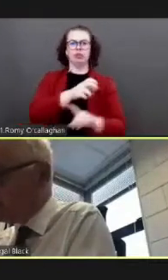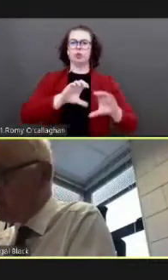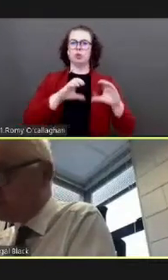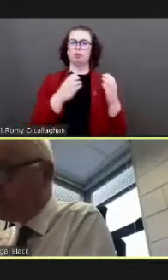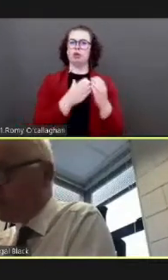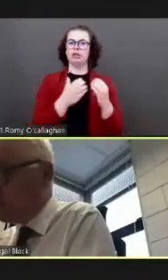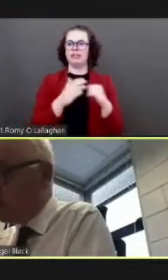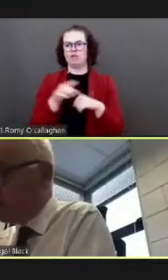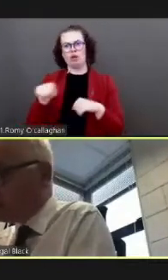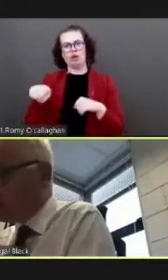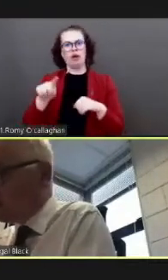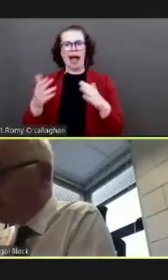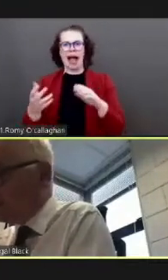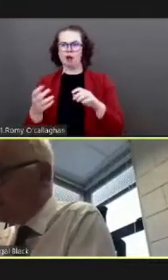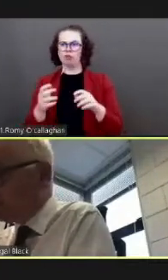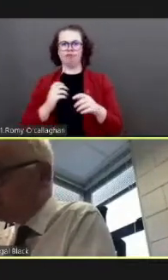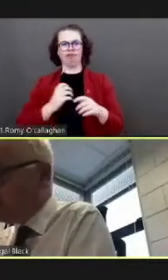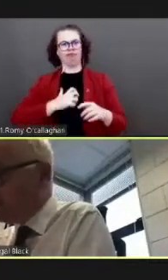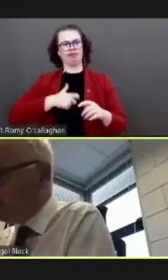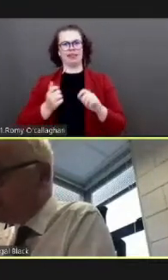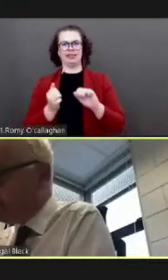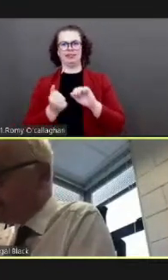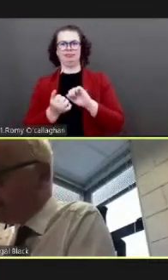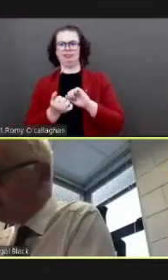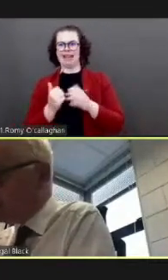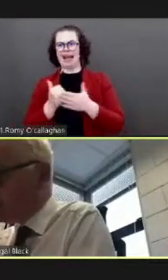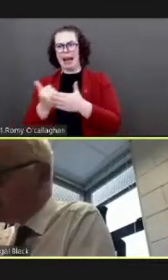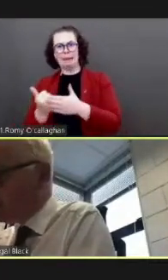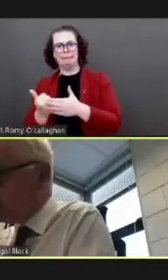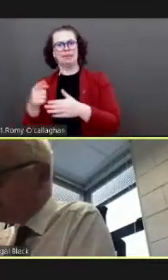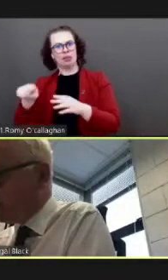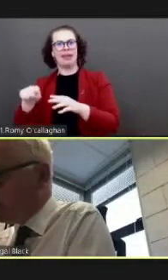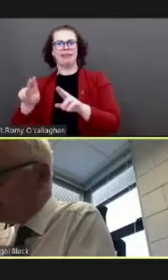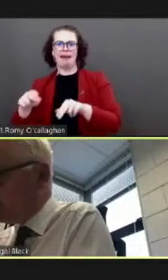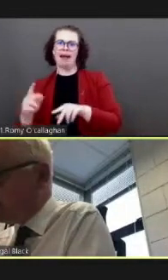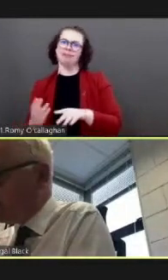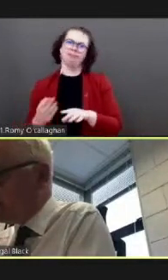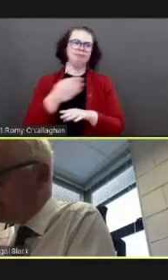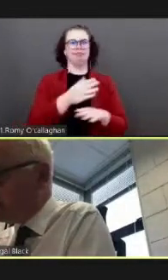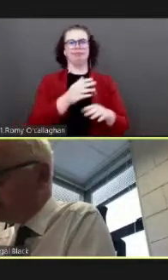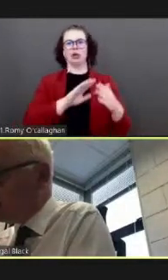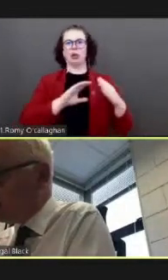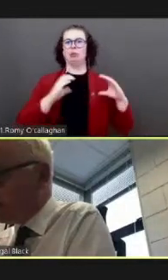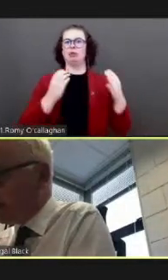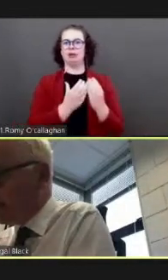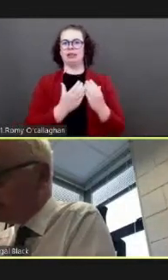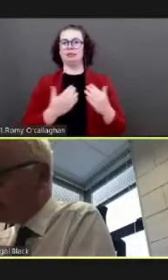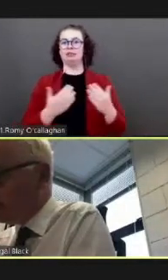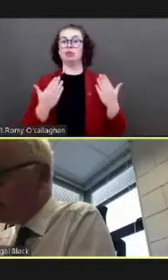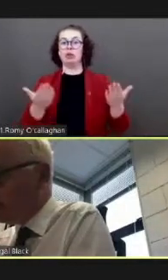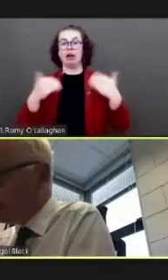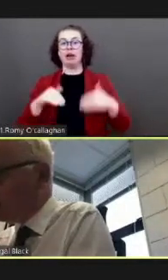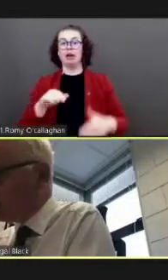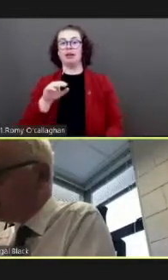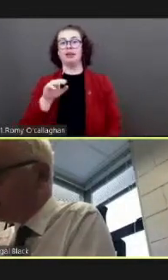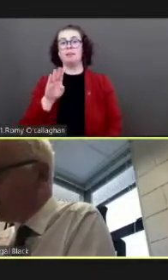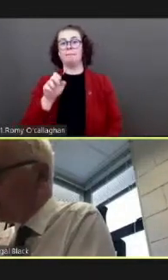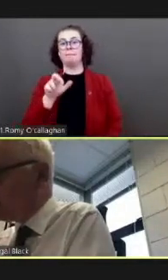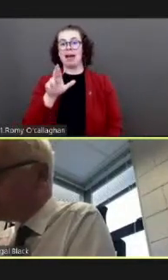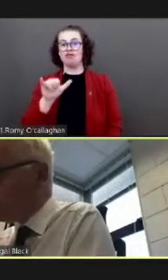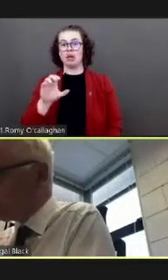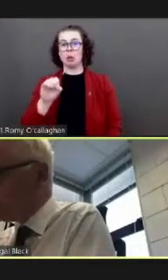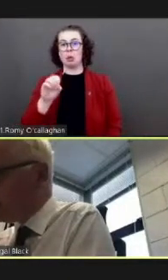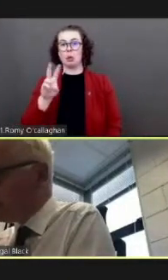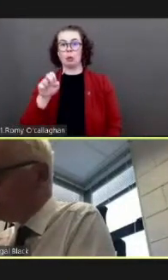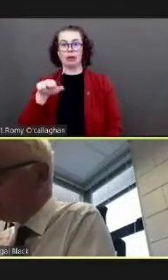for prisoners. So I'll be joined by Michael Murchan, Assistant Principal in the Mental Health Unit Department of Health, Barry Owens, the Programme